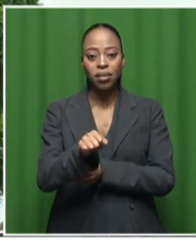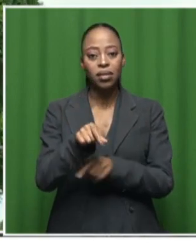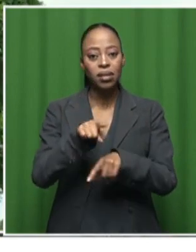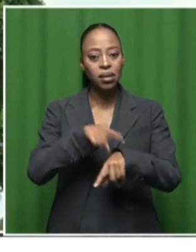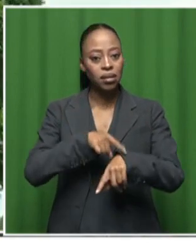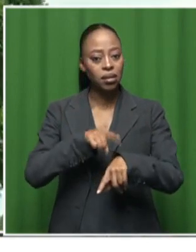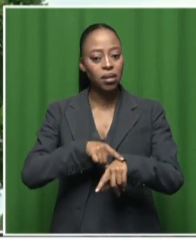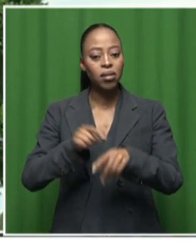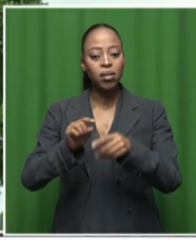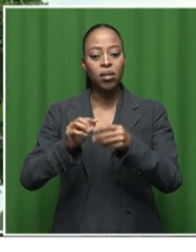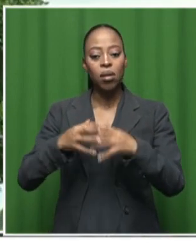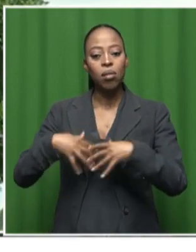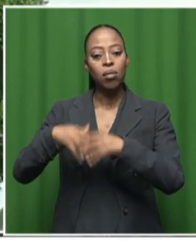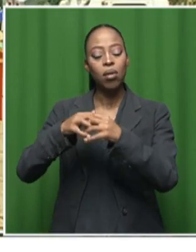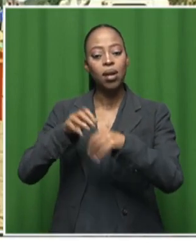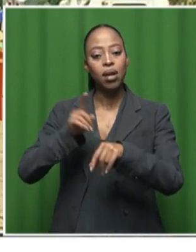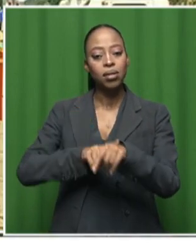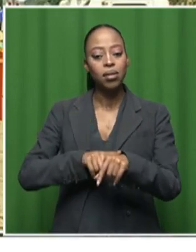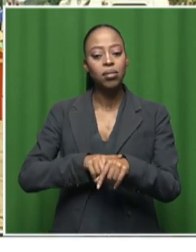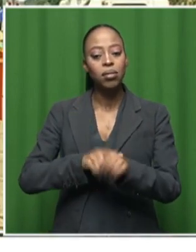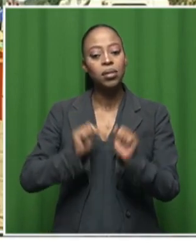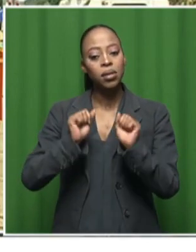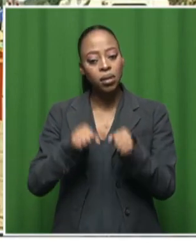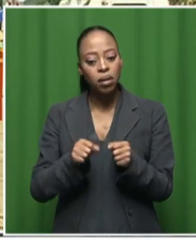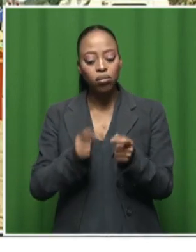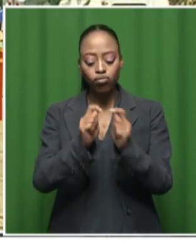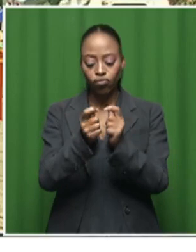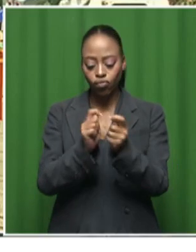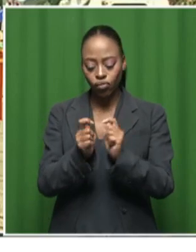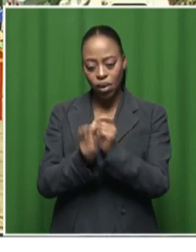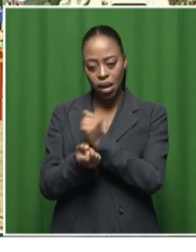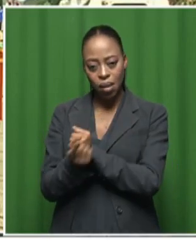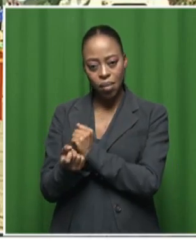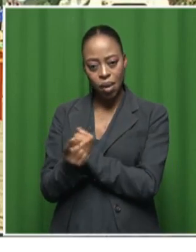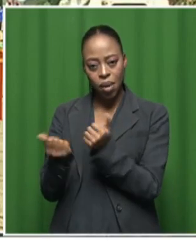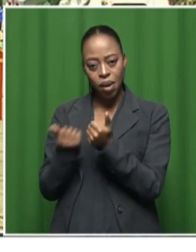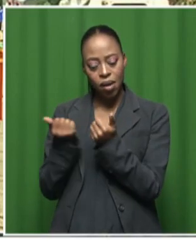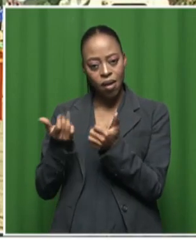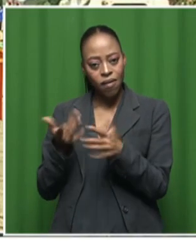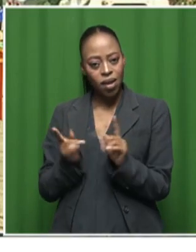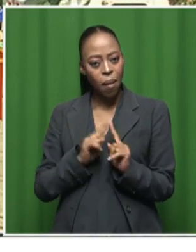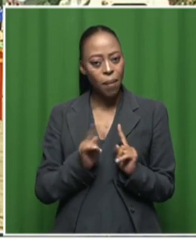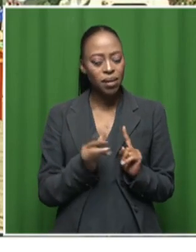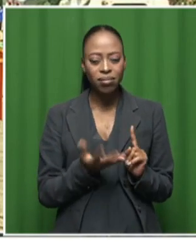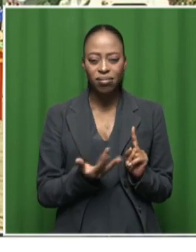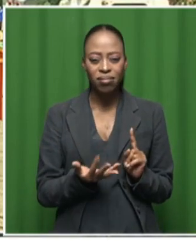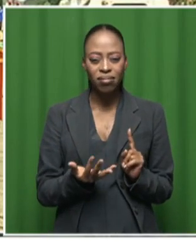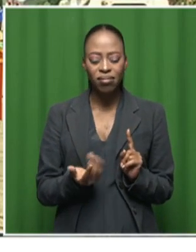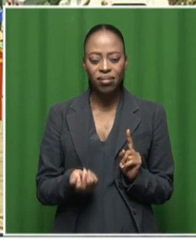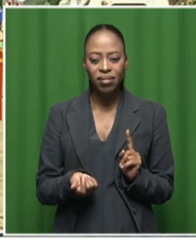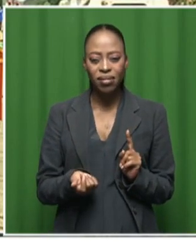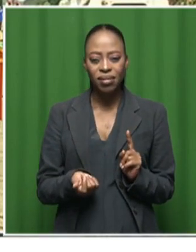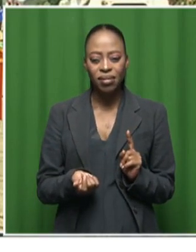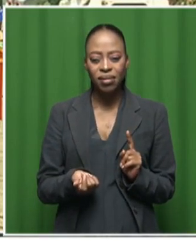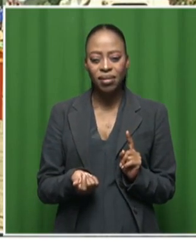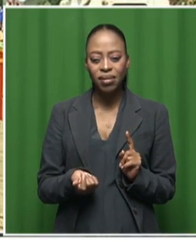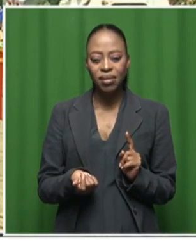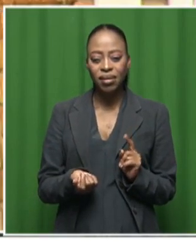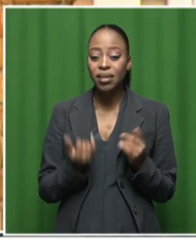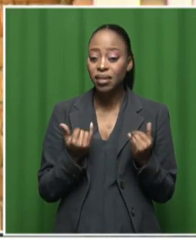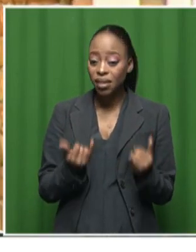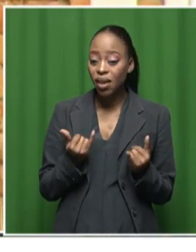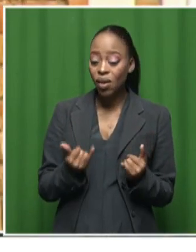really recreated. Yes, there have been some amendments since then, but the costs of employment